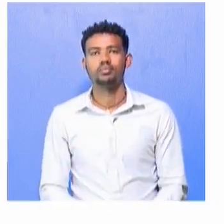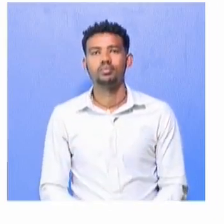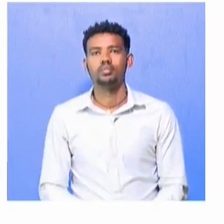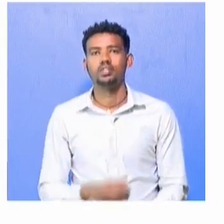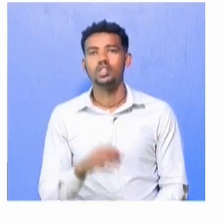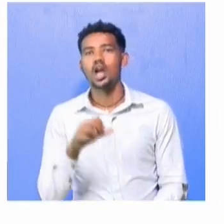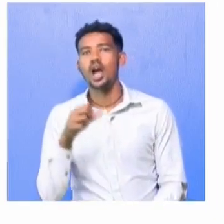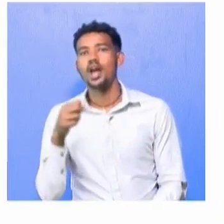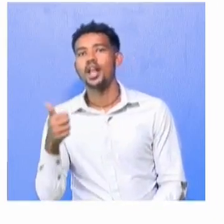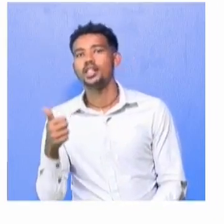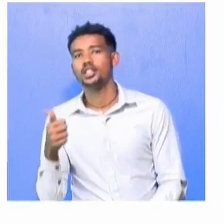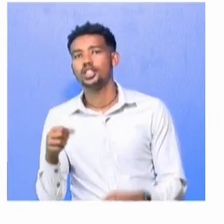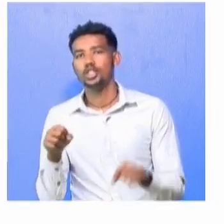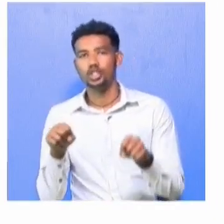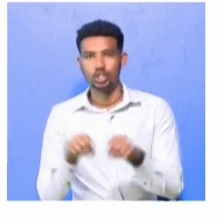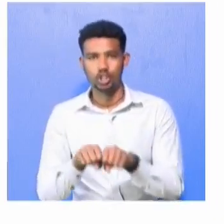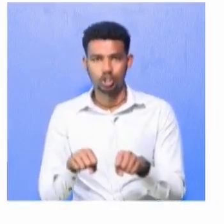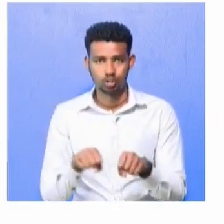another shoe